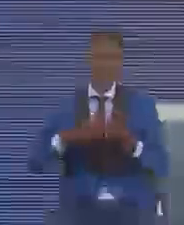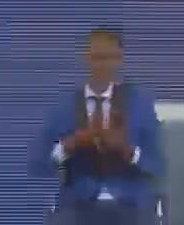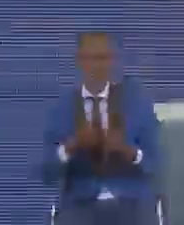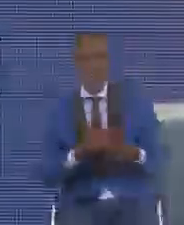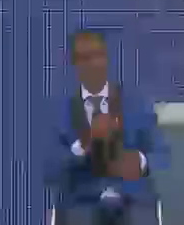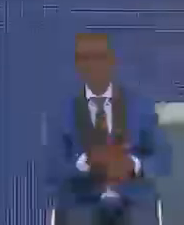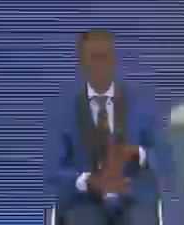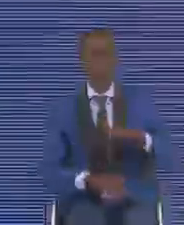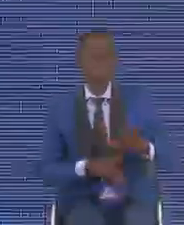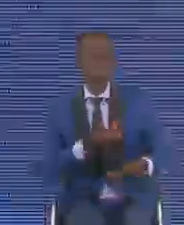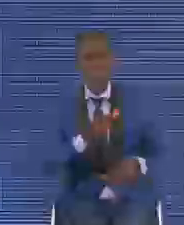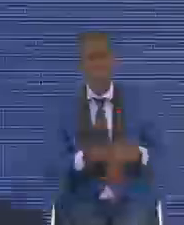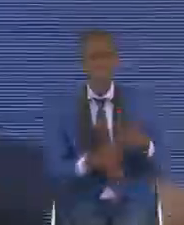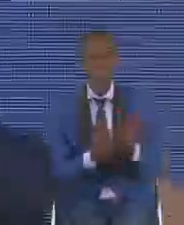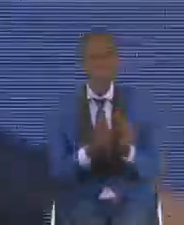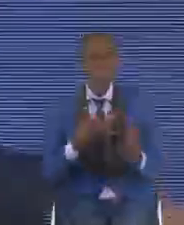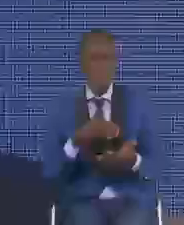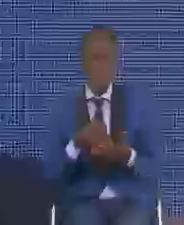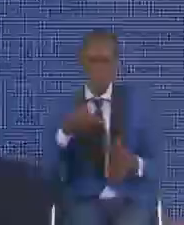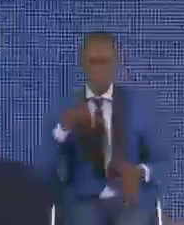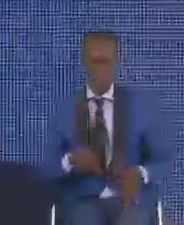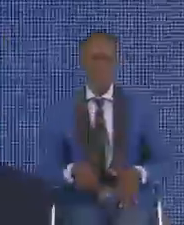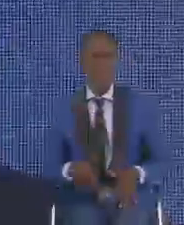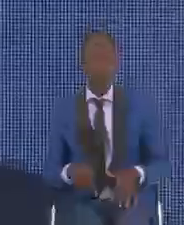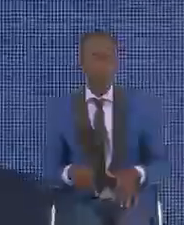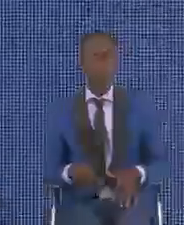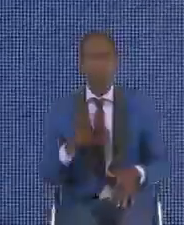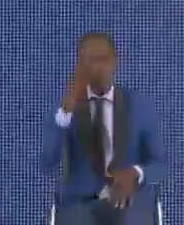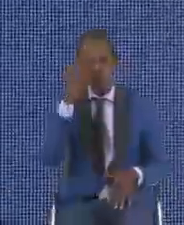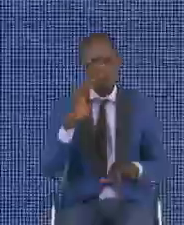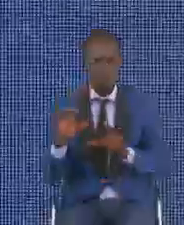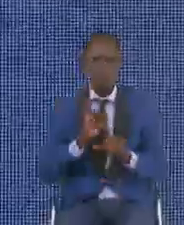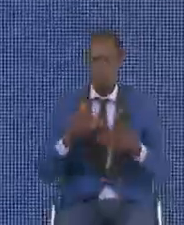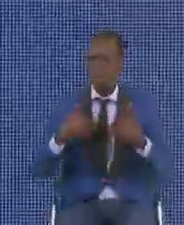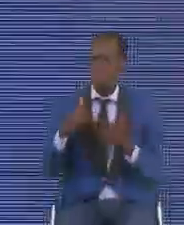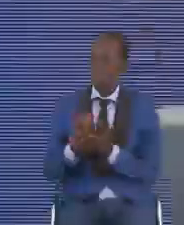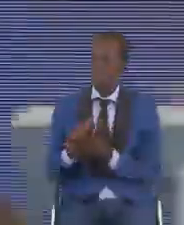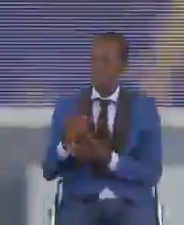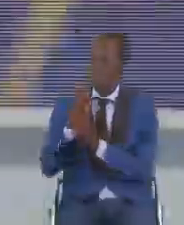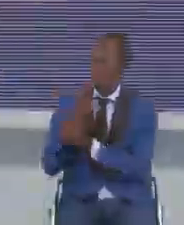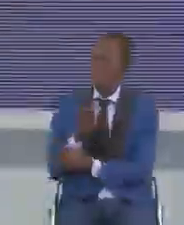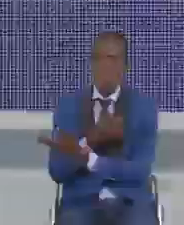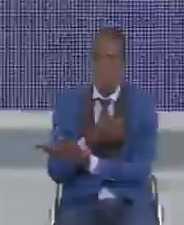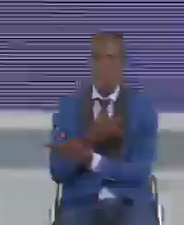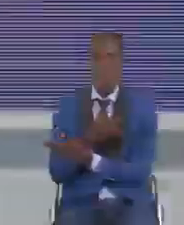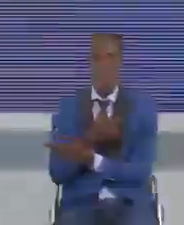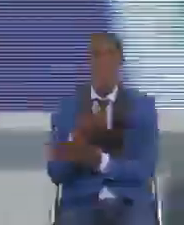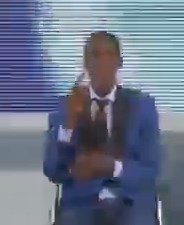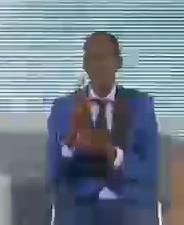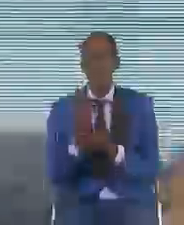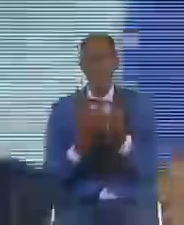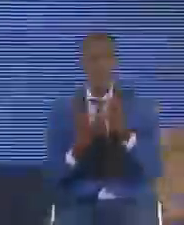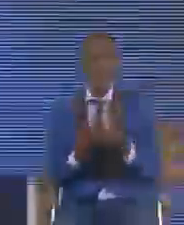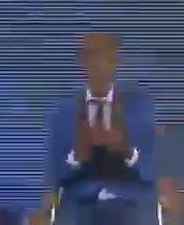human strength and go to the place. What did I have? The gift. If somebody bought a ticket for me